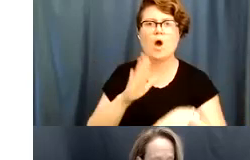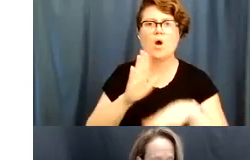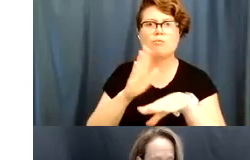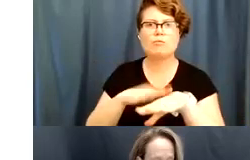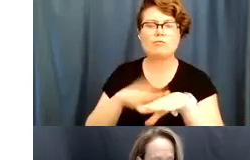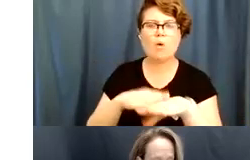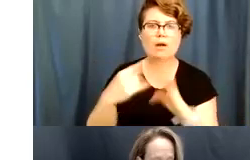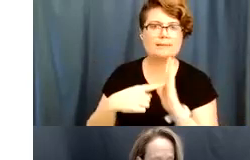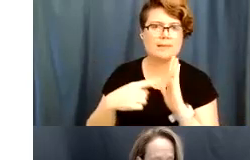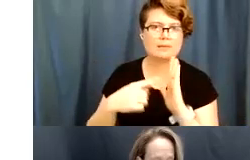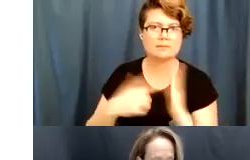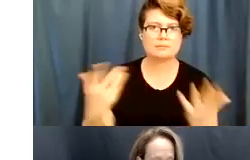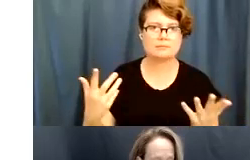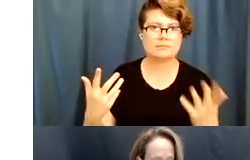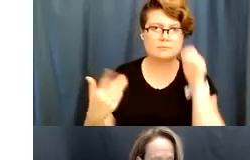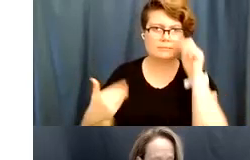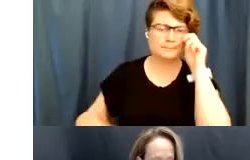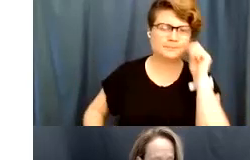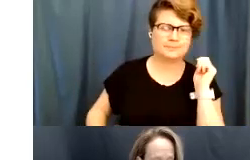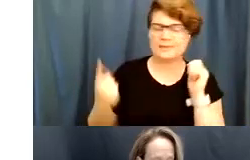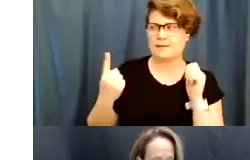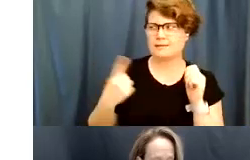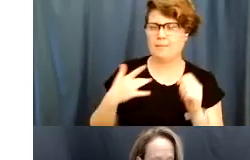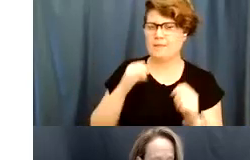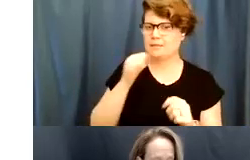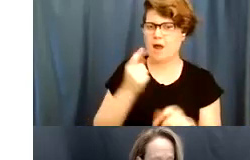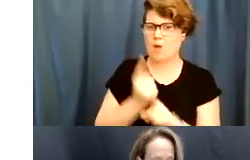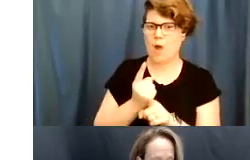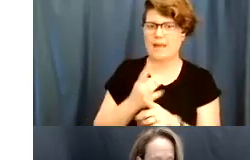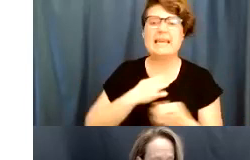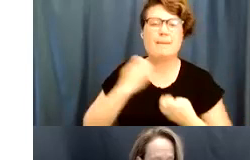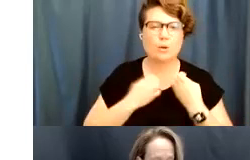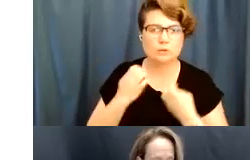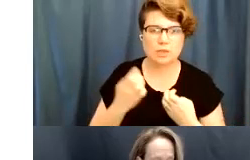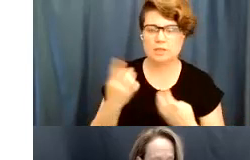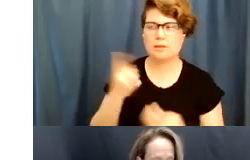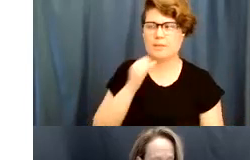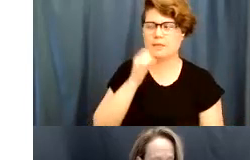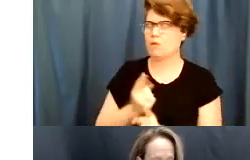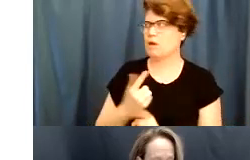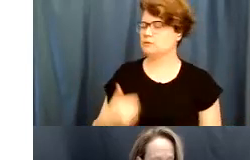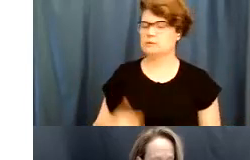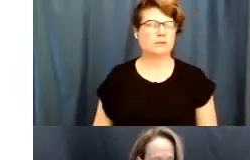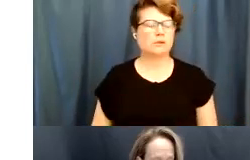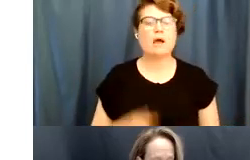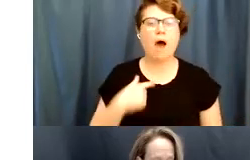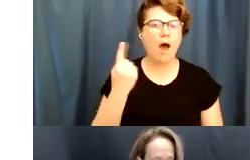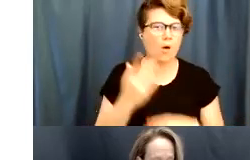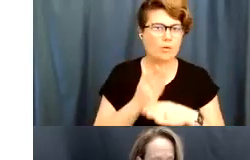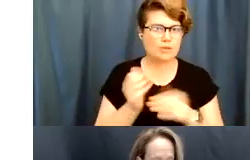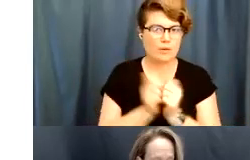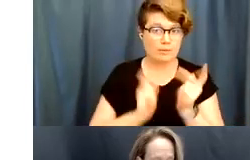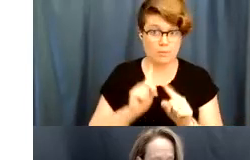signs that something's not feeling right emotionally, right? I always share with people that when I'm